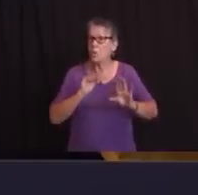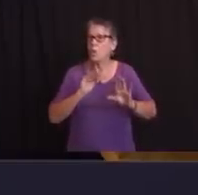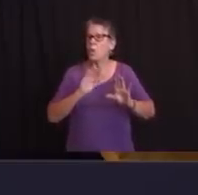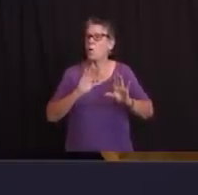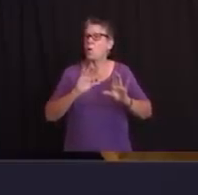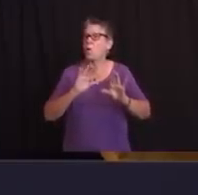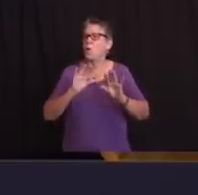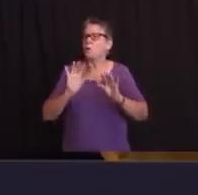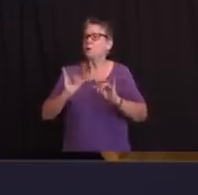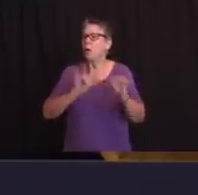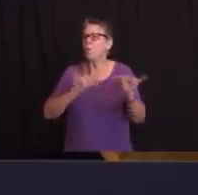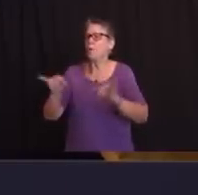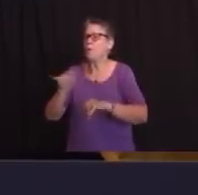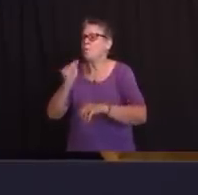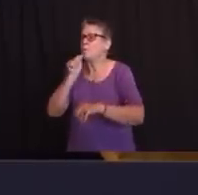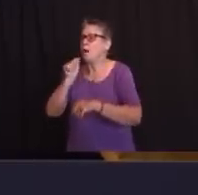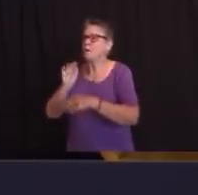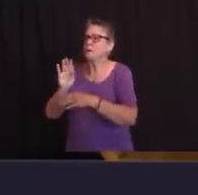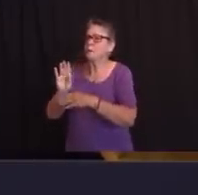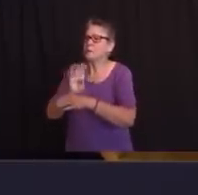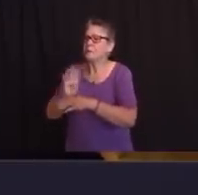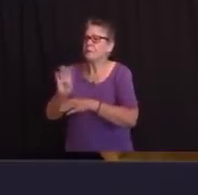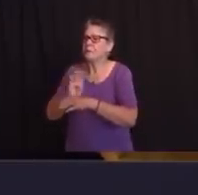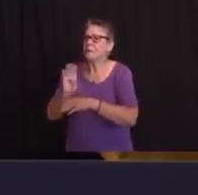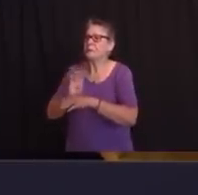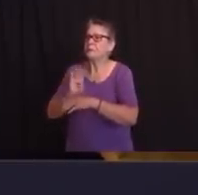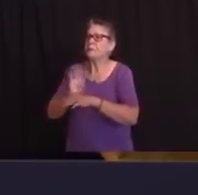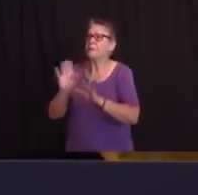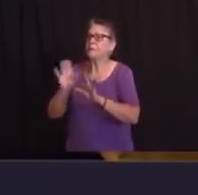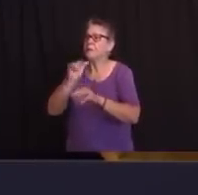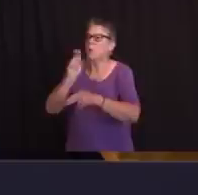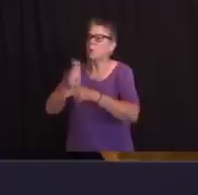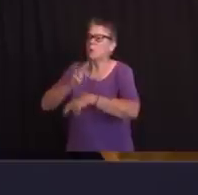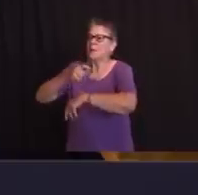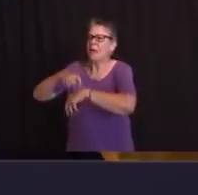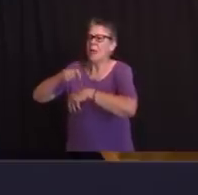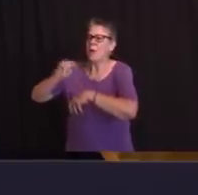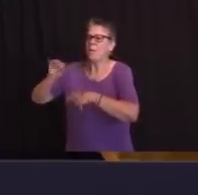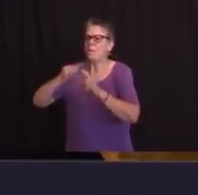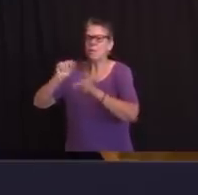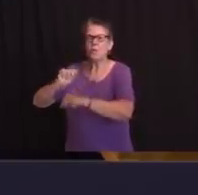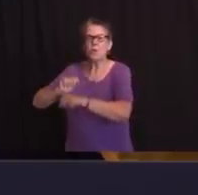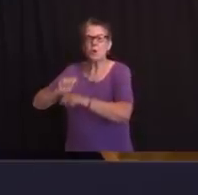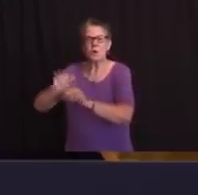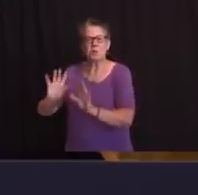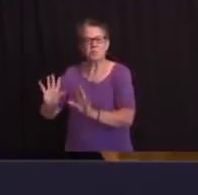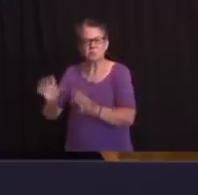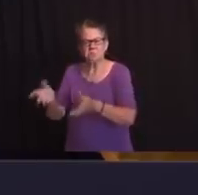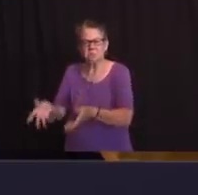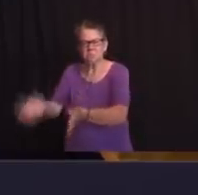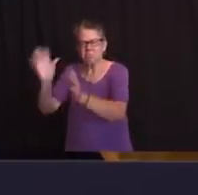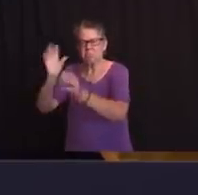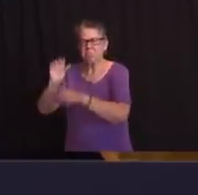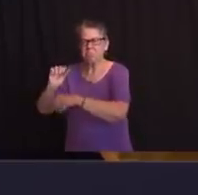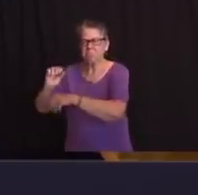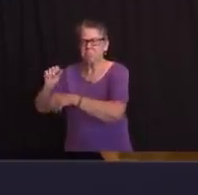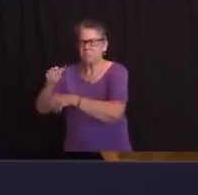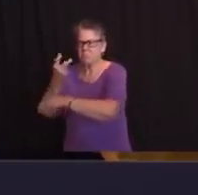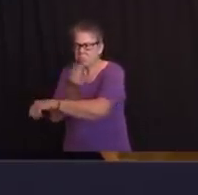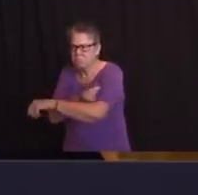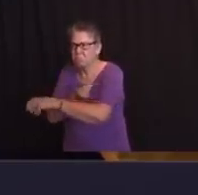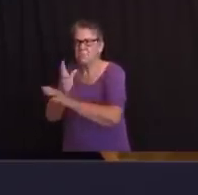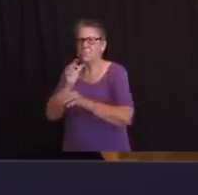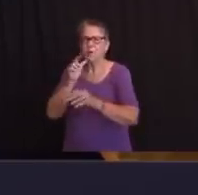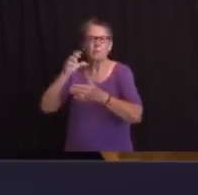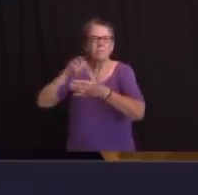actually do that in terms of making it available at the location, et cetera. Some of these are no-brainers. They're hospitals. Others may